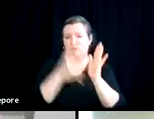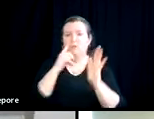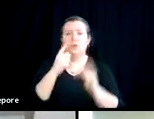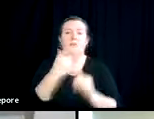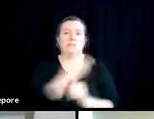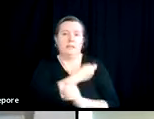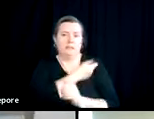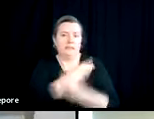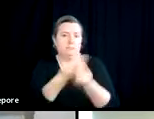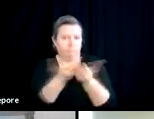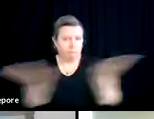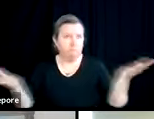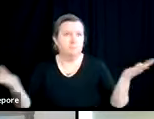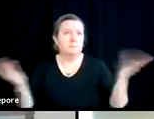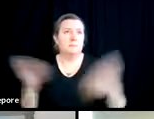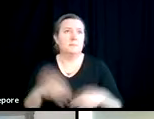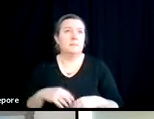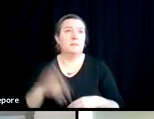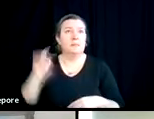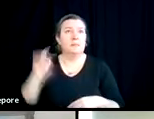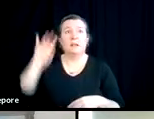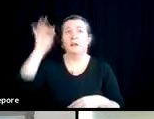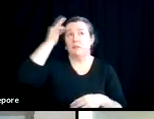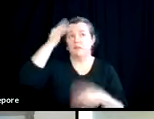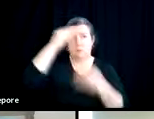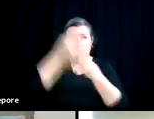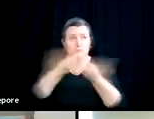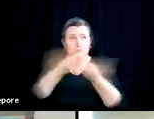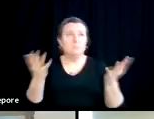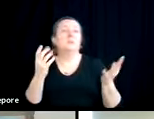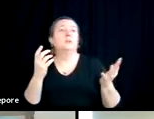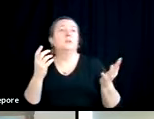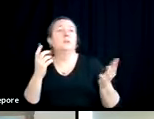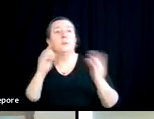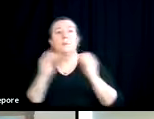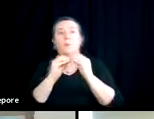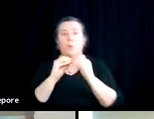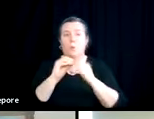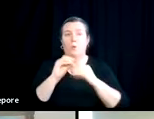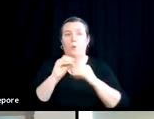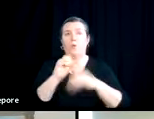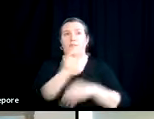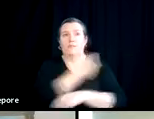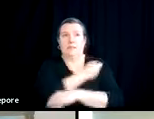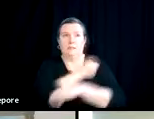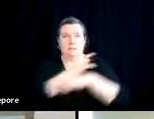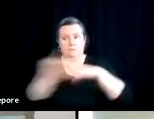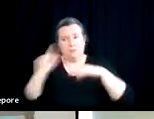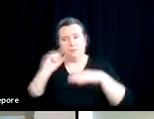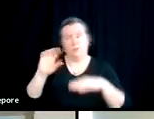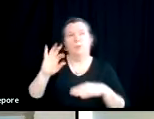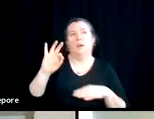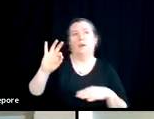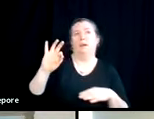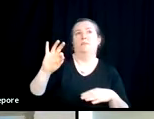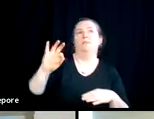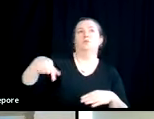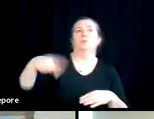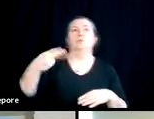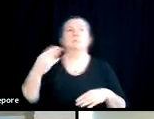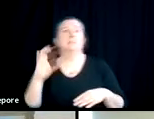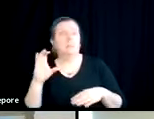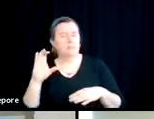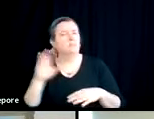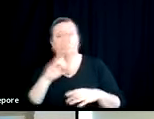federal announcement of additional doses to the community health centers aligns with our continued commitment to the strategic